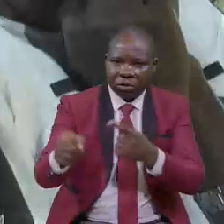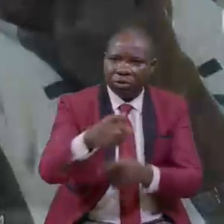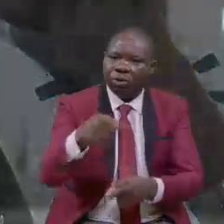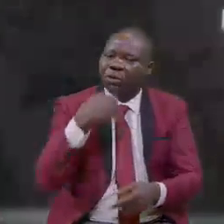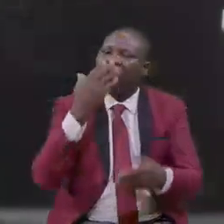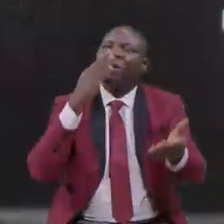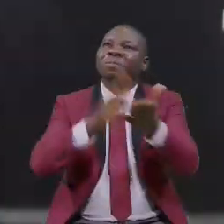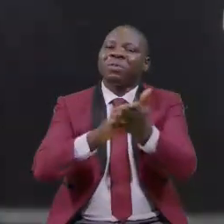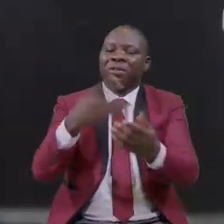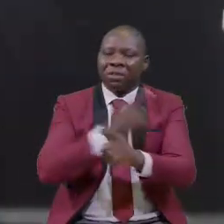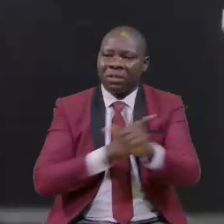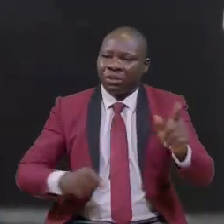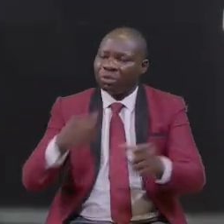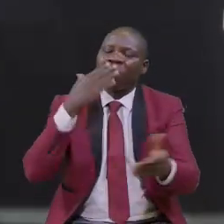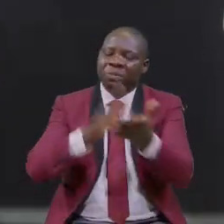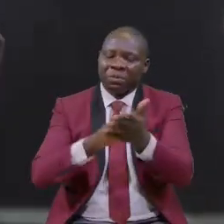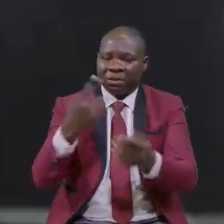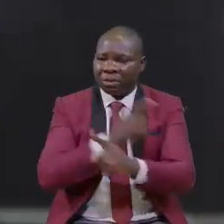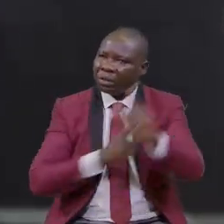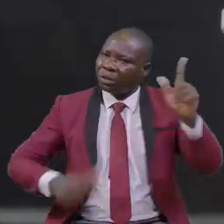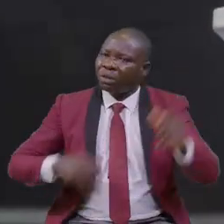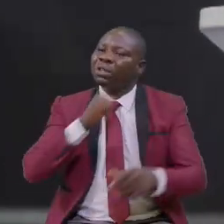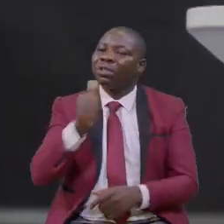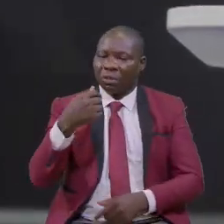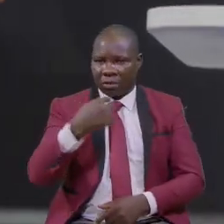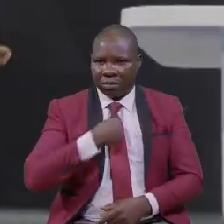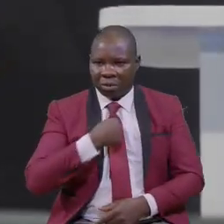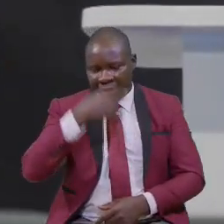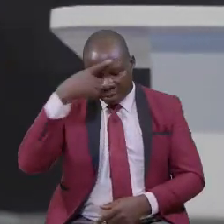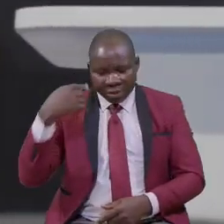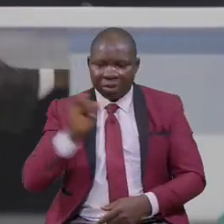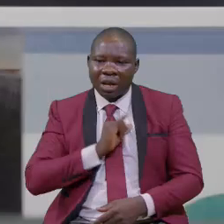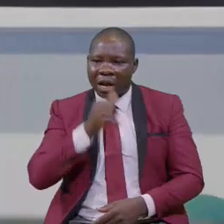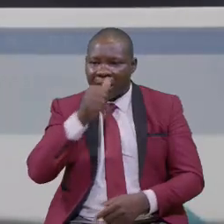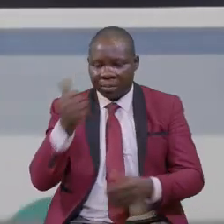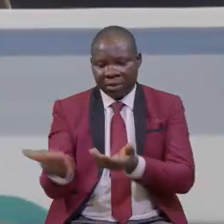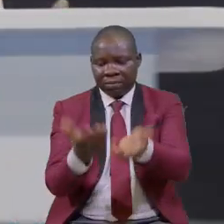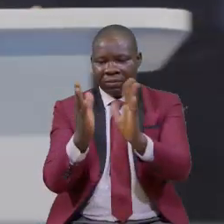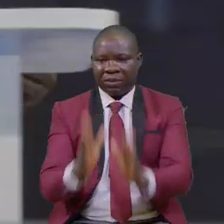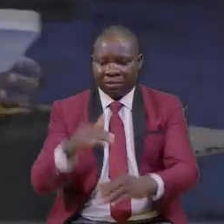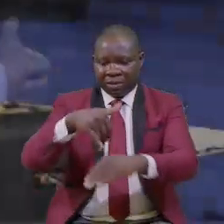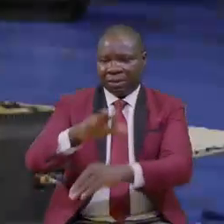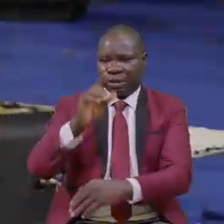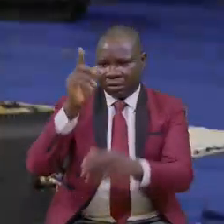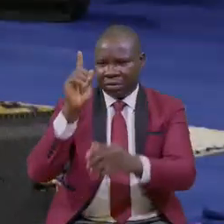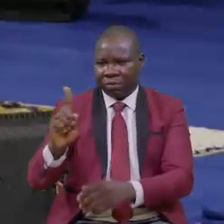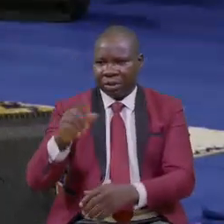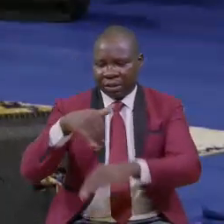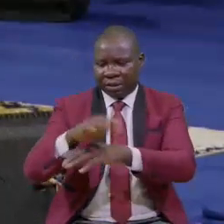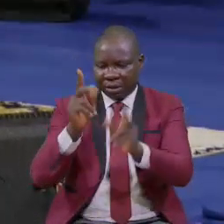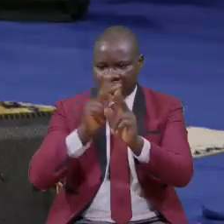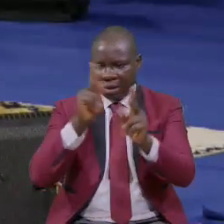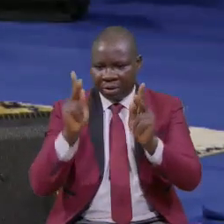the Lord you praise, you don't praise me, because I'm just the saint one, saint one, saint one.